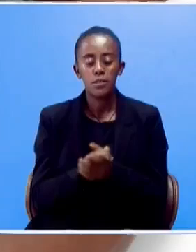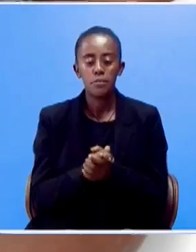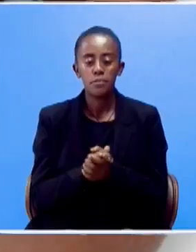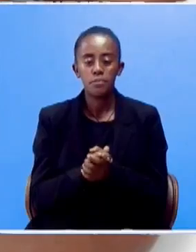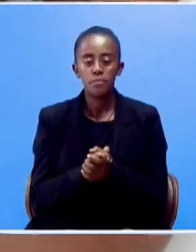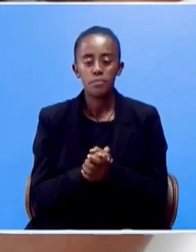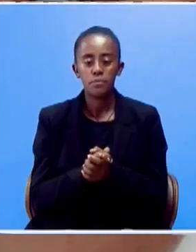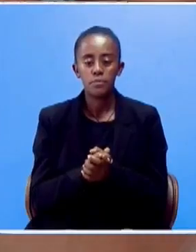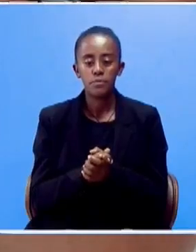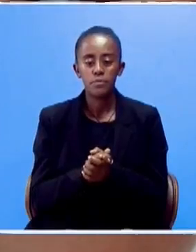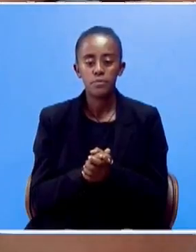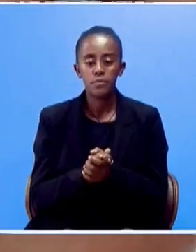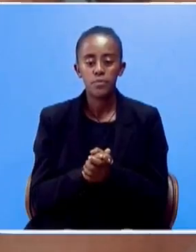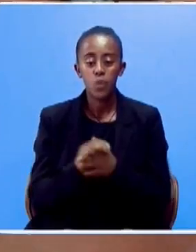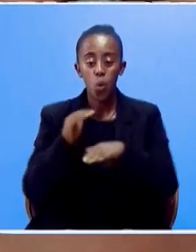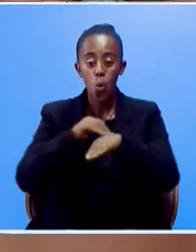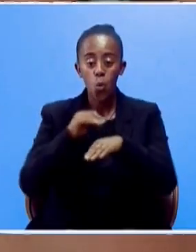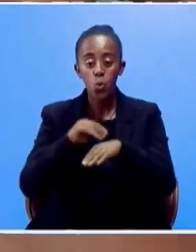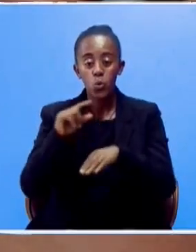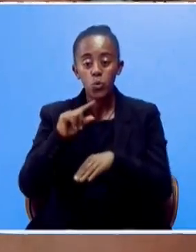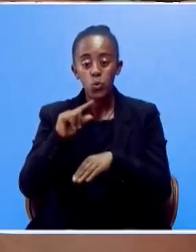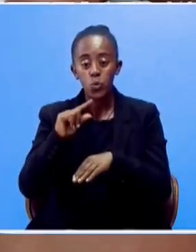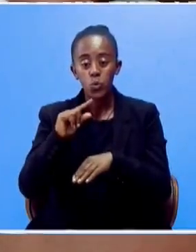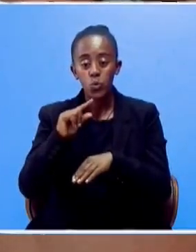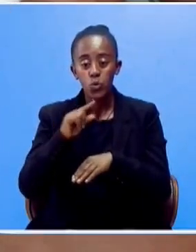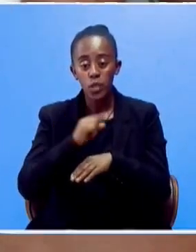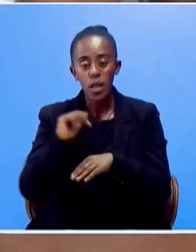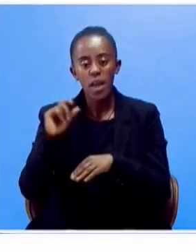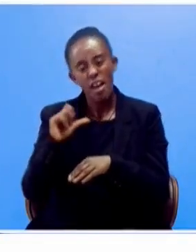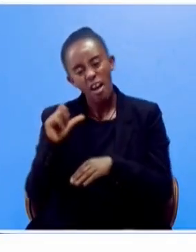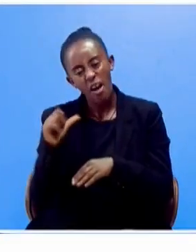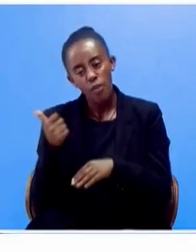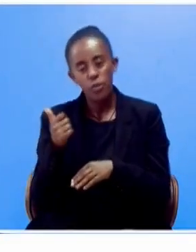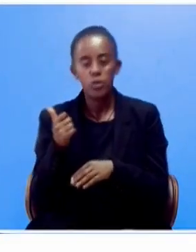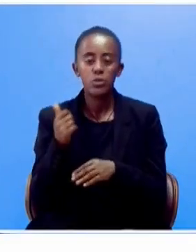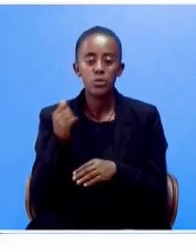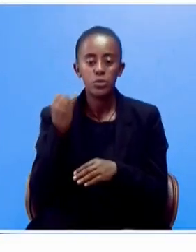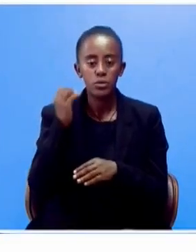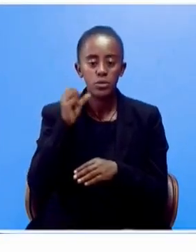on the other side.